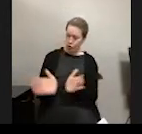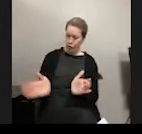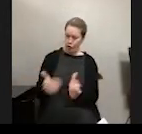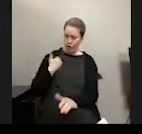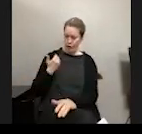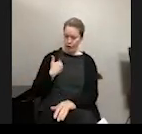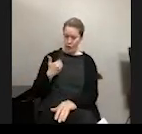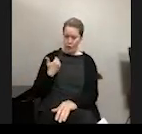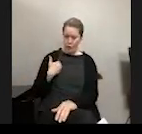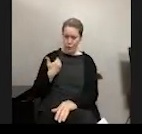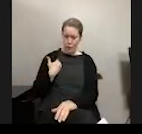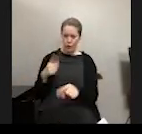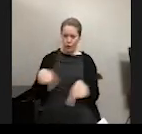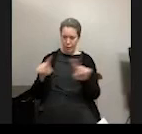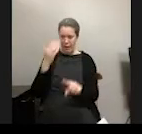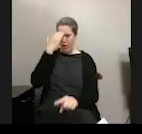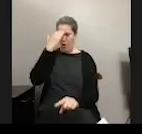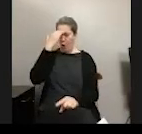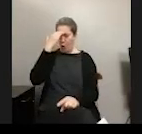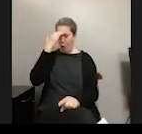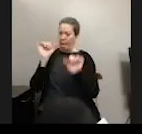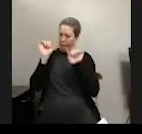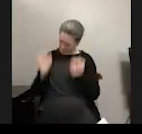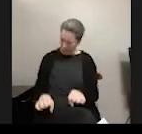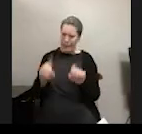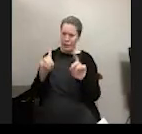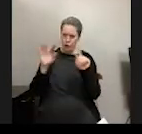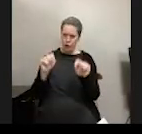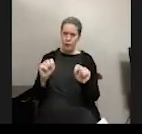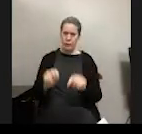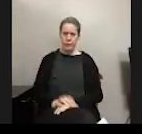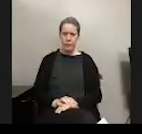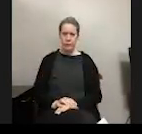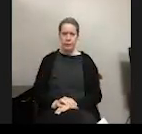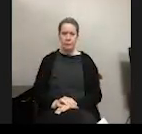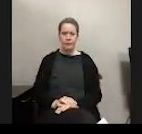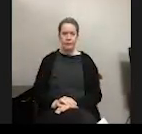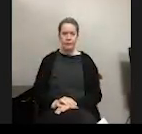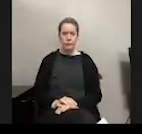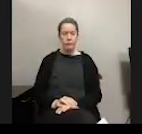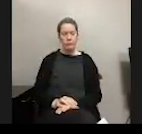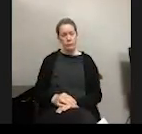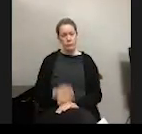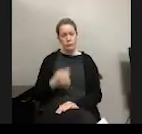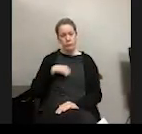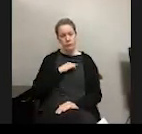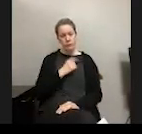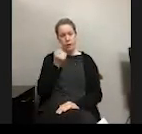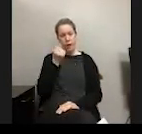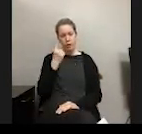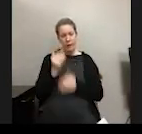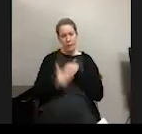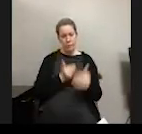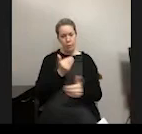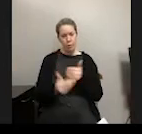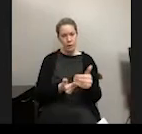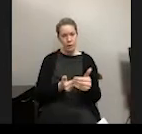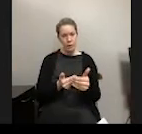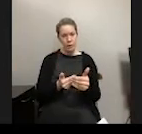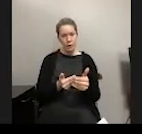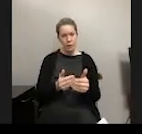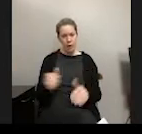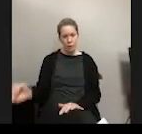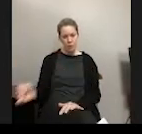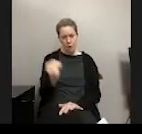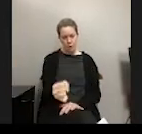And trust me, just a last point on this. Trust me, we understand like the process of how to commission art and why, you know, when